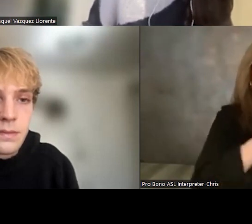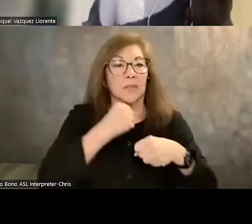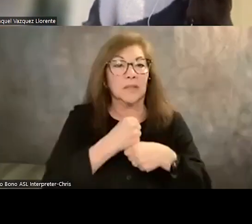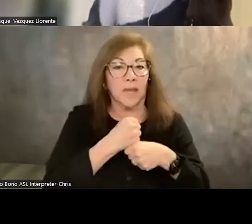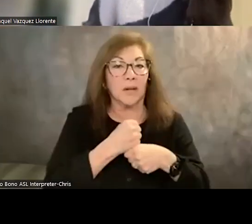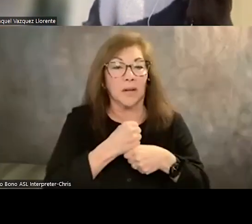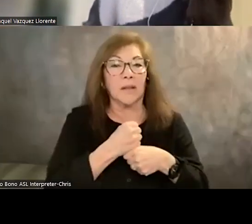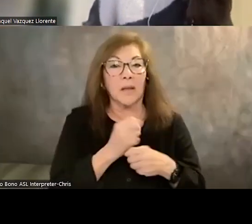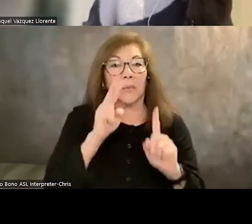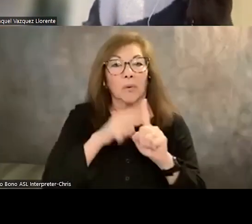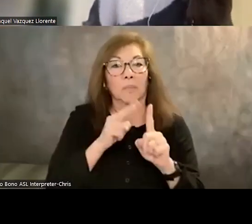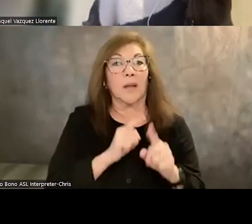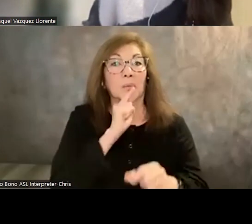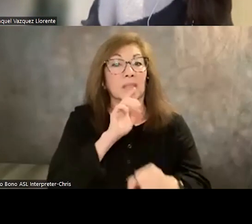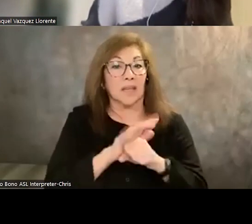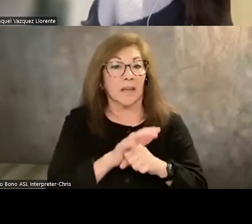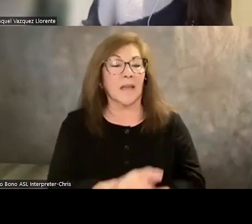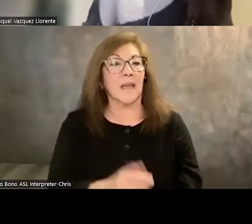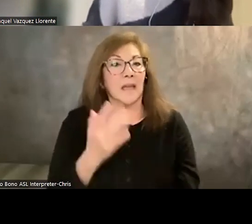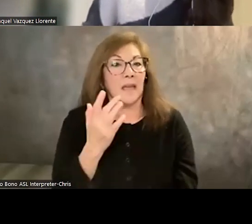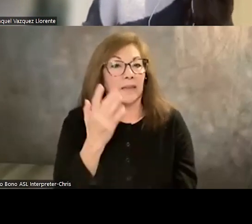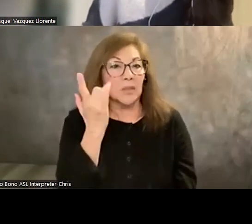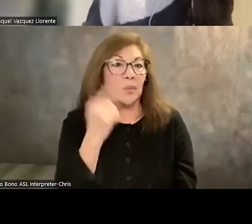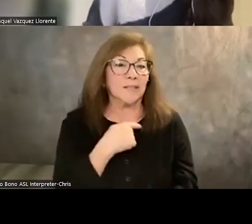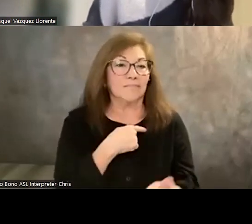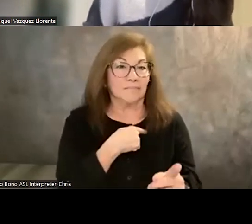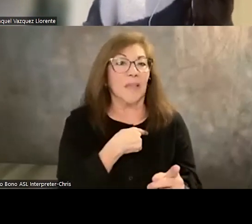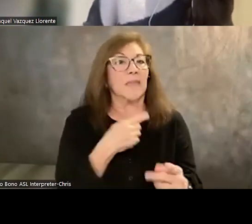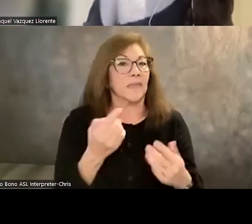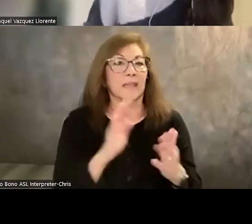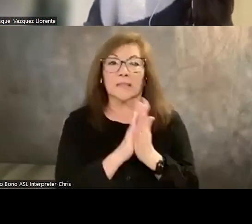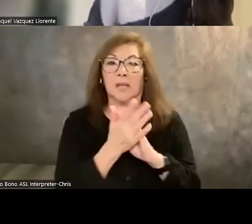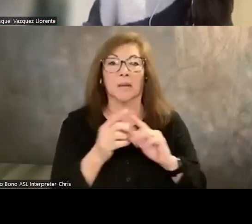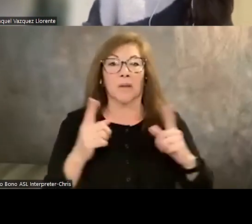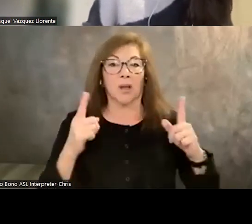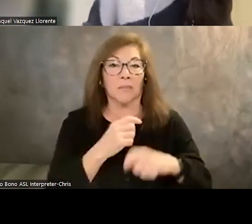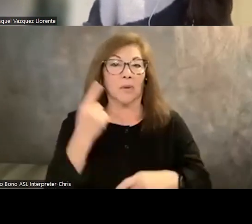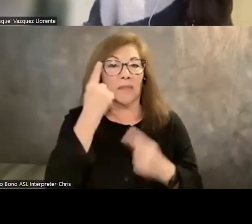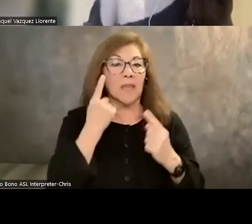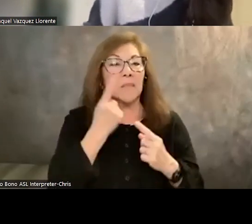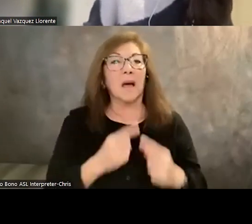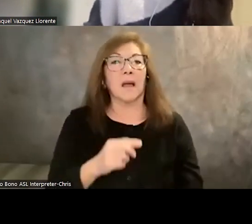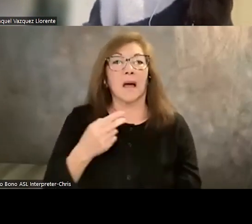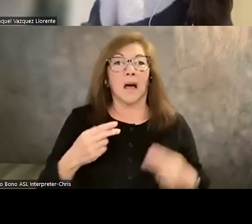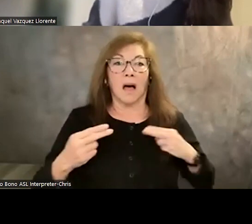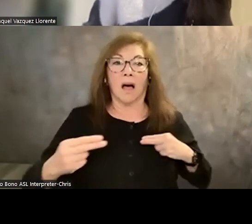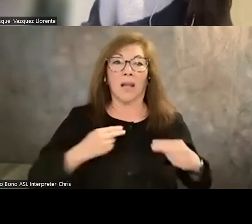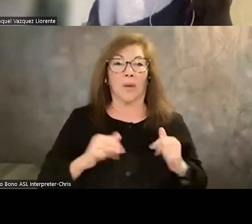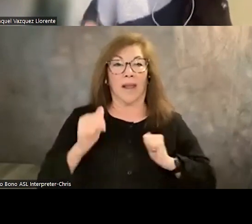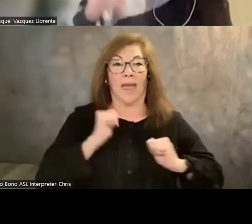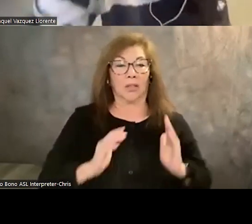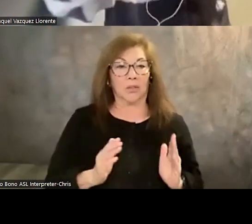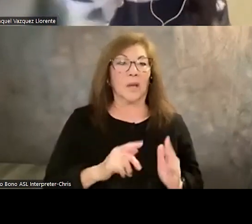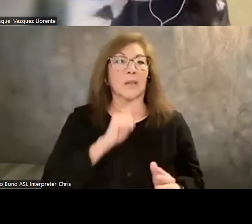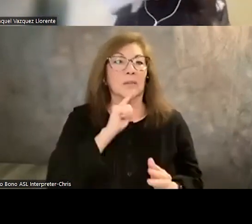was applied with consent, that is when things can get quite complex. If you think about the case of a Hollywood actor, you know, there's